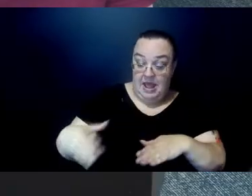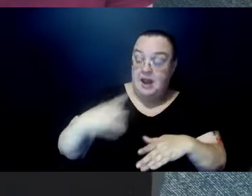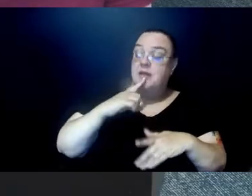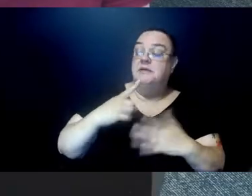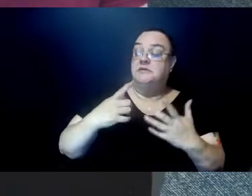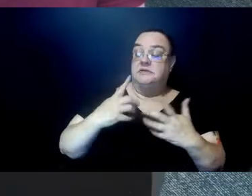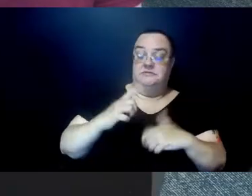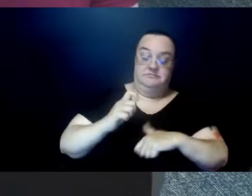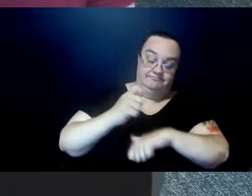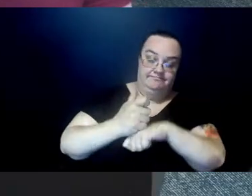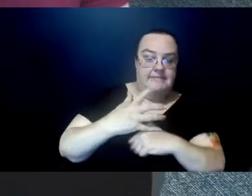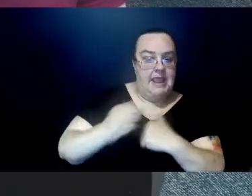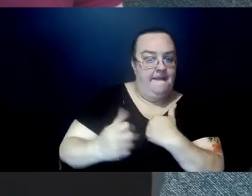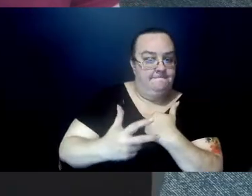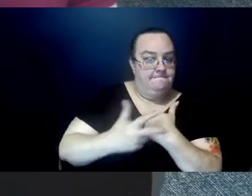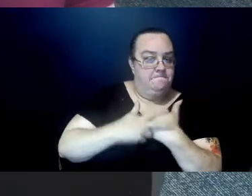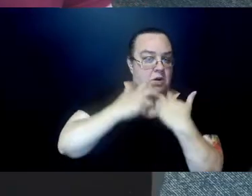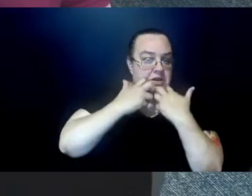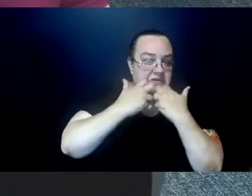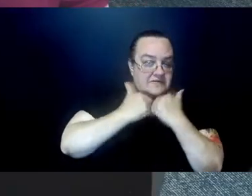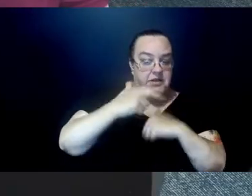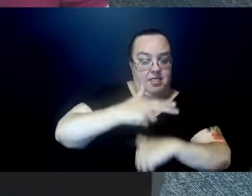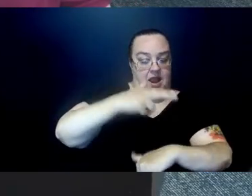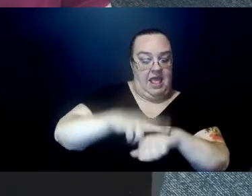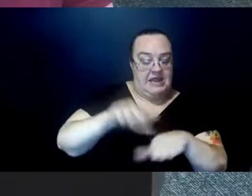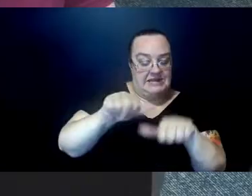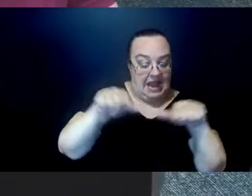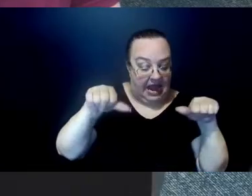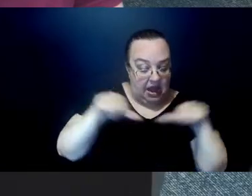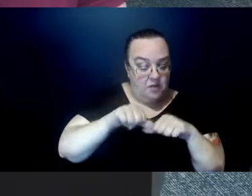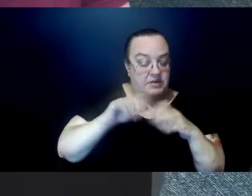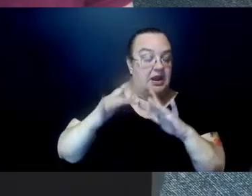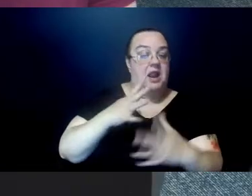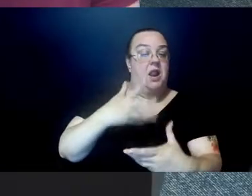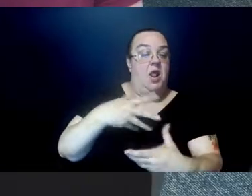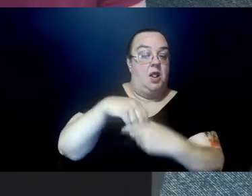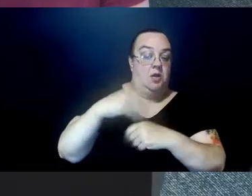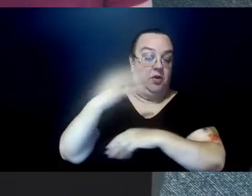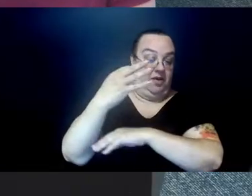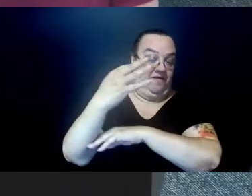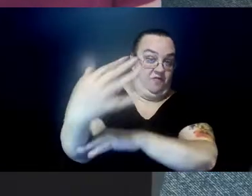and preservation of a natural areas network, including our forests.